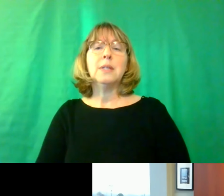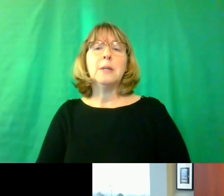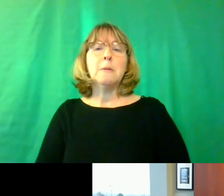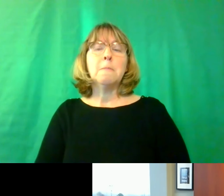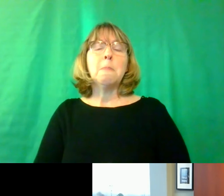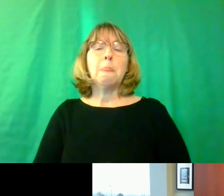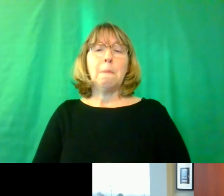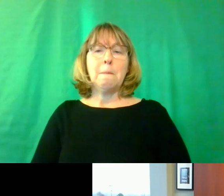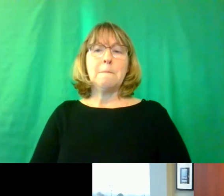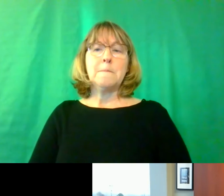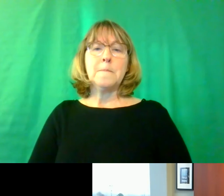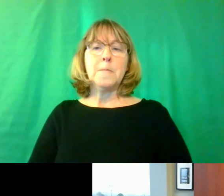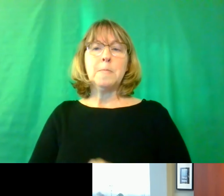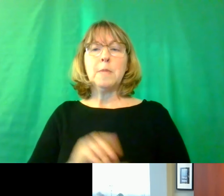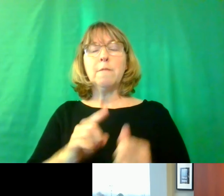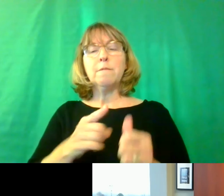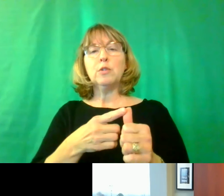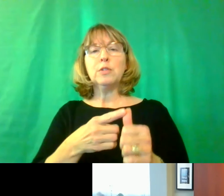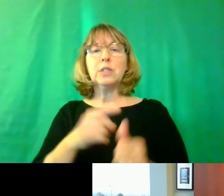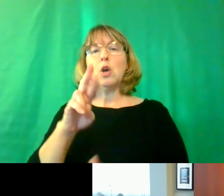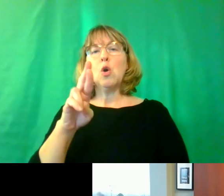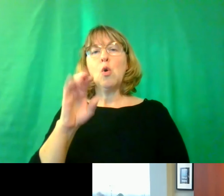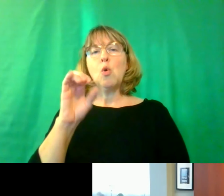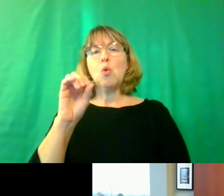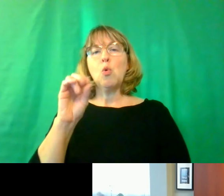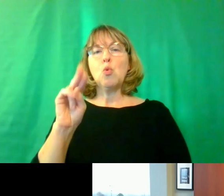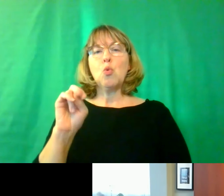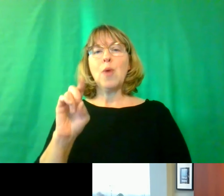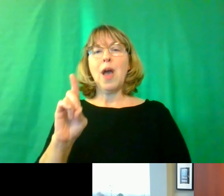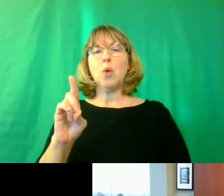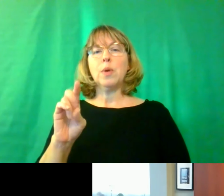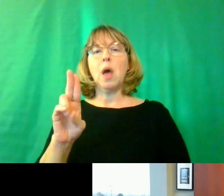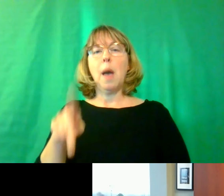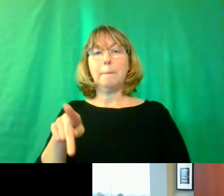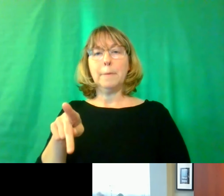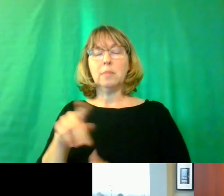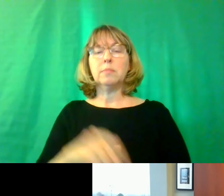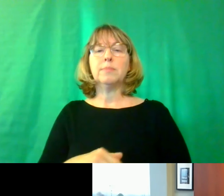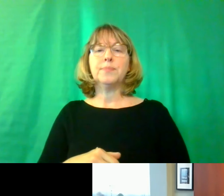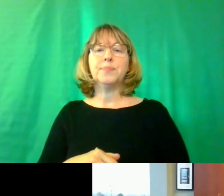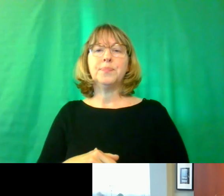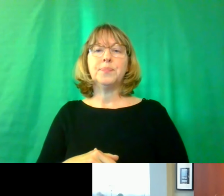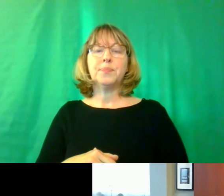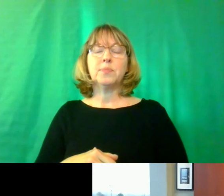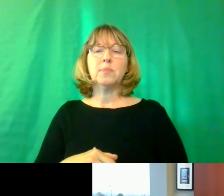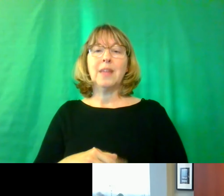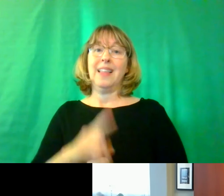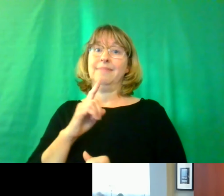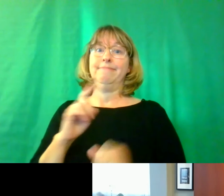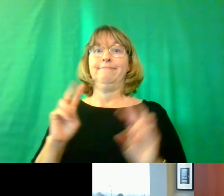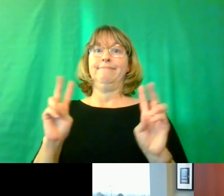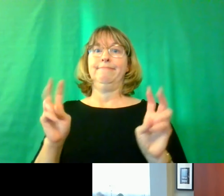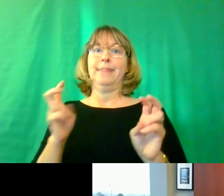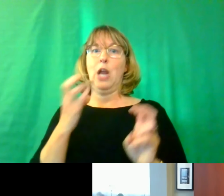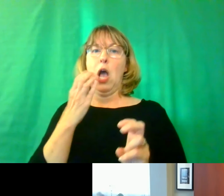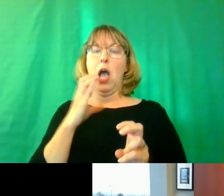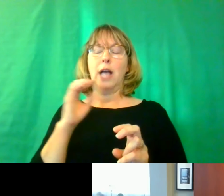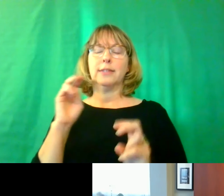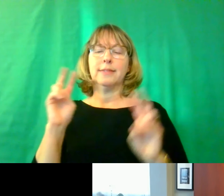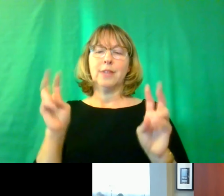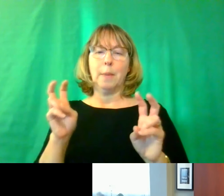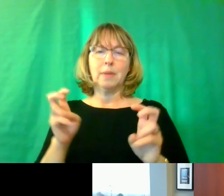first one pertains to Roundup, the glyphosate. And so this has been a hot topic, and there's been a lot of research